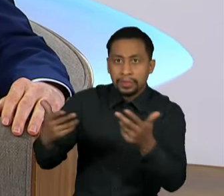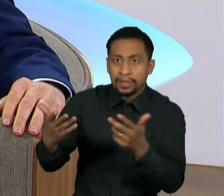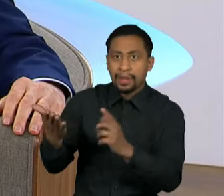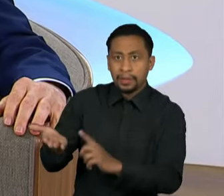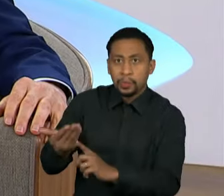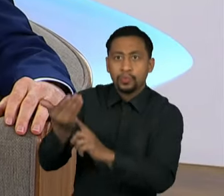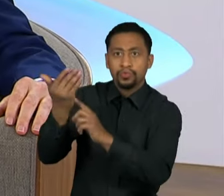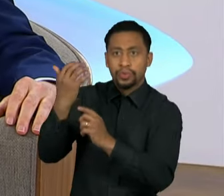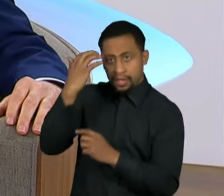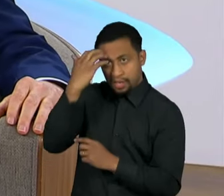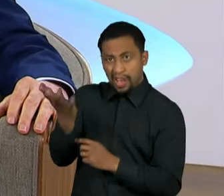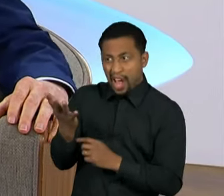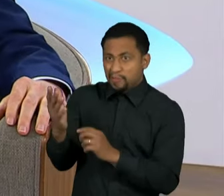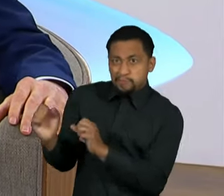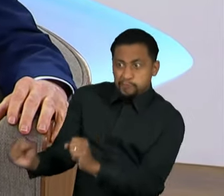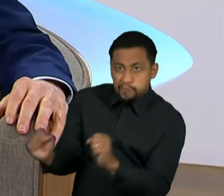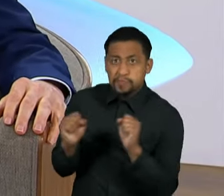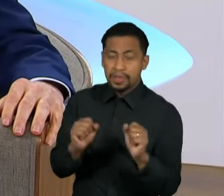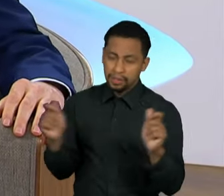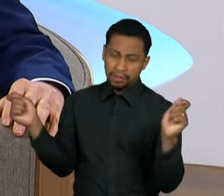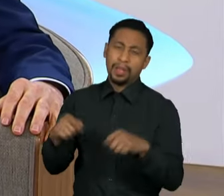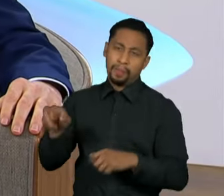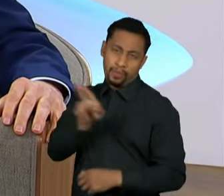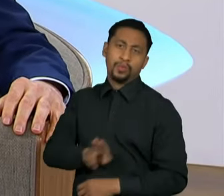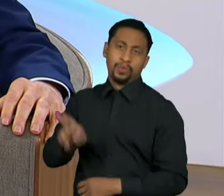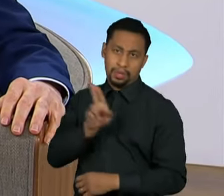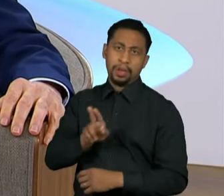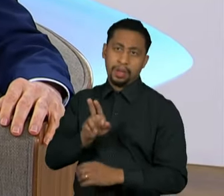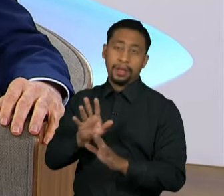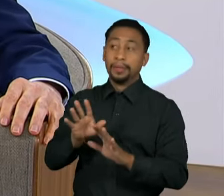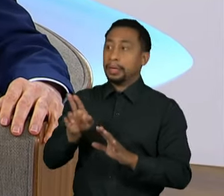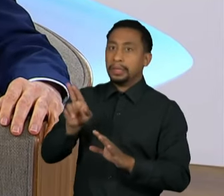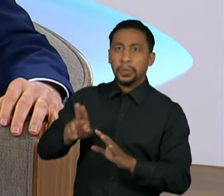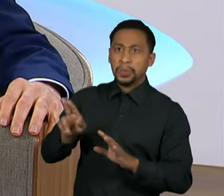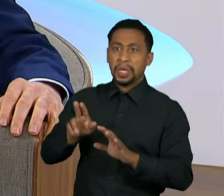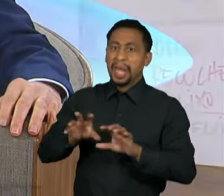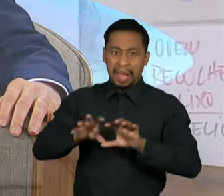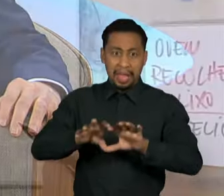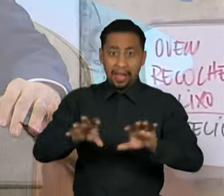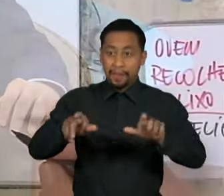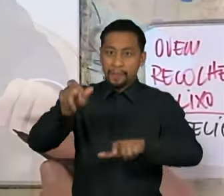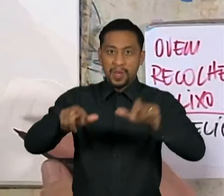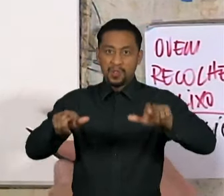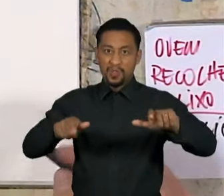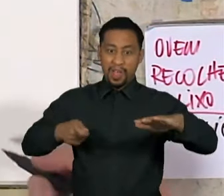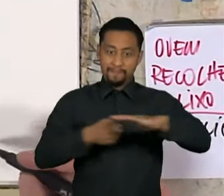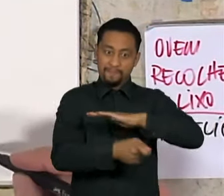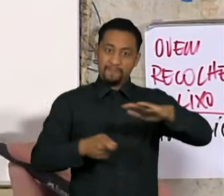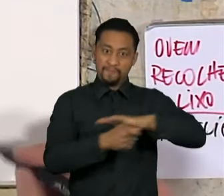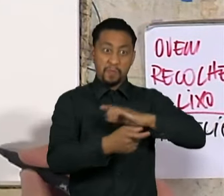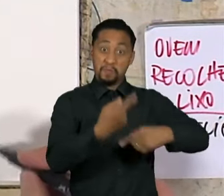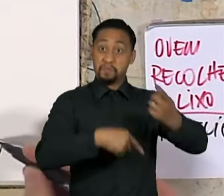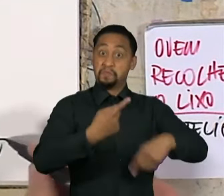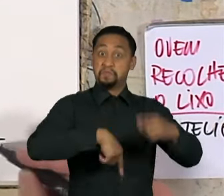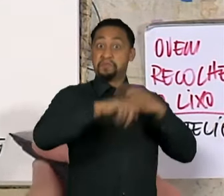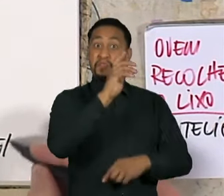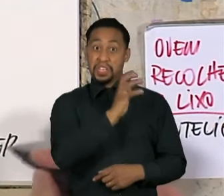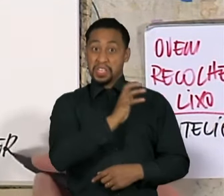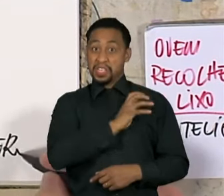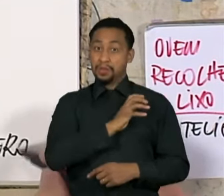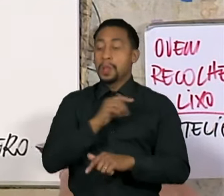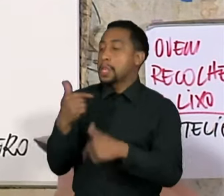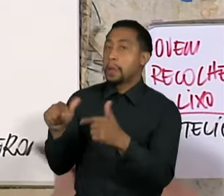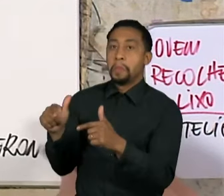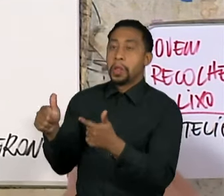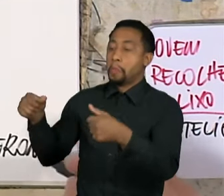artificial intelligence, not simply to make the investors richer and working people